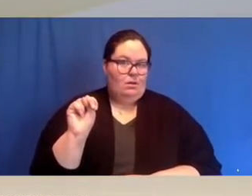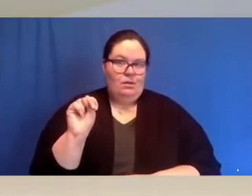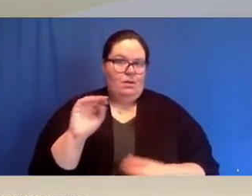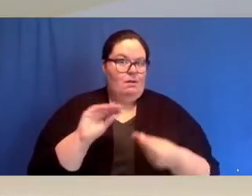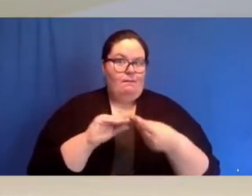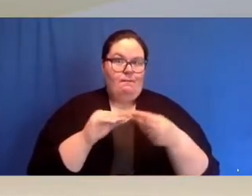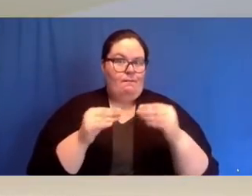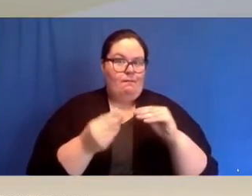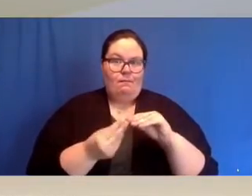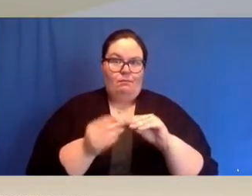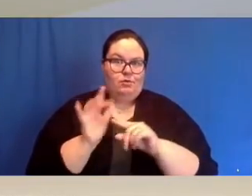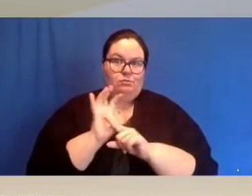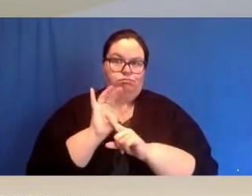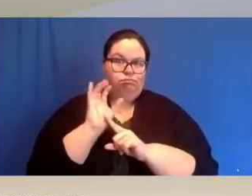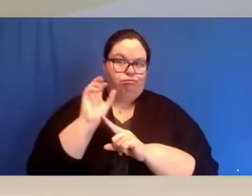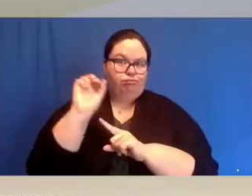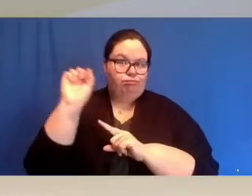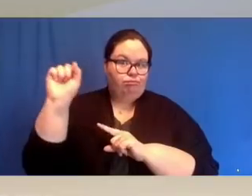of cases